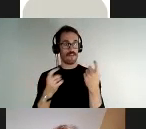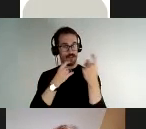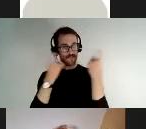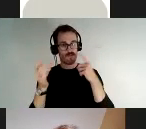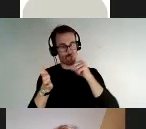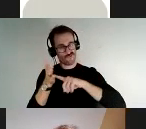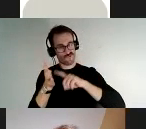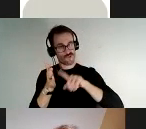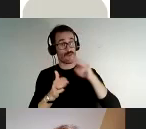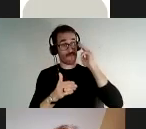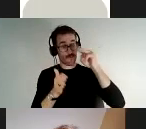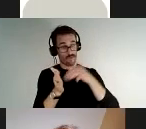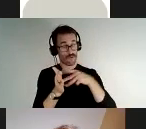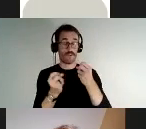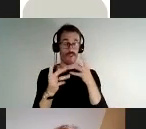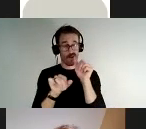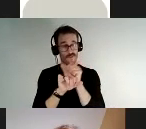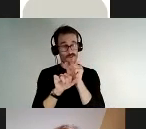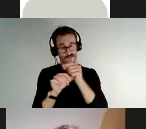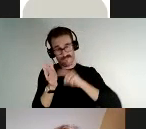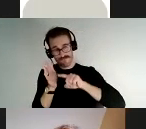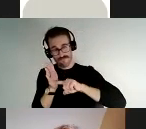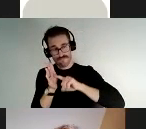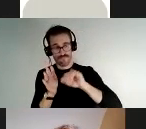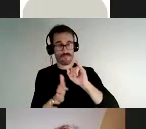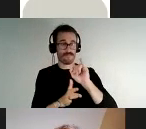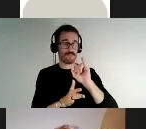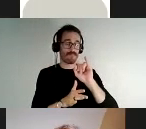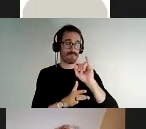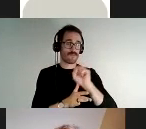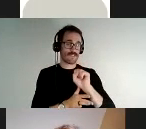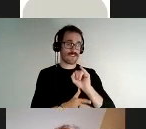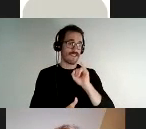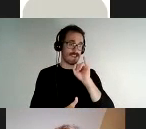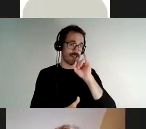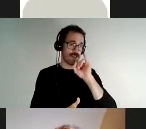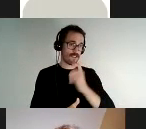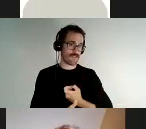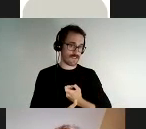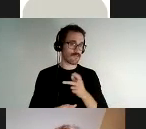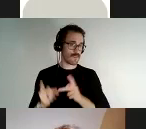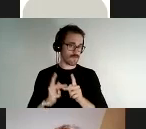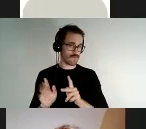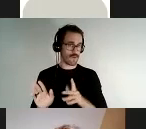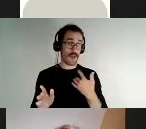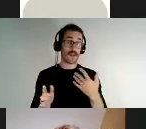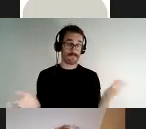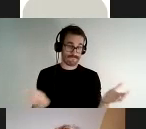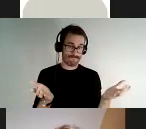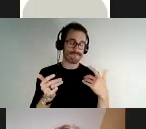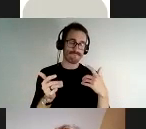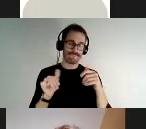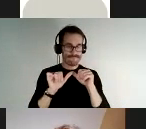Montreal who does lots of work around intersex communities, and I would encourage you to continue to learn.